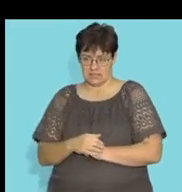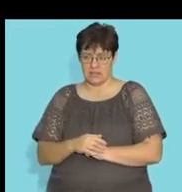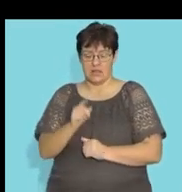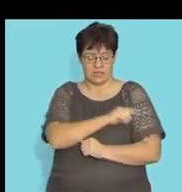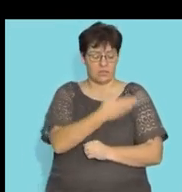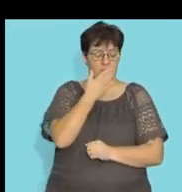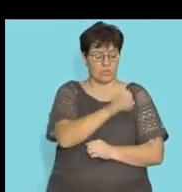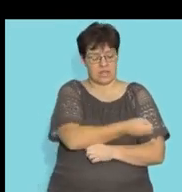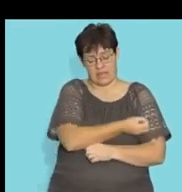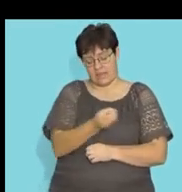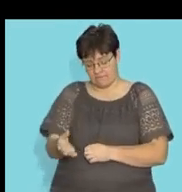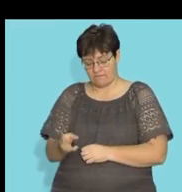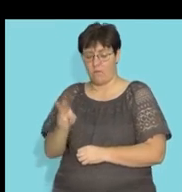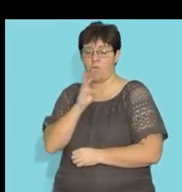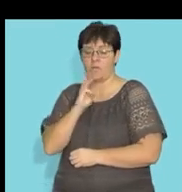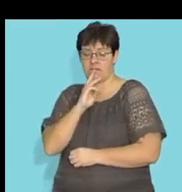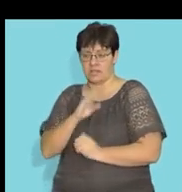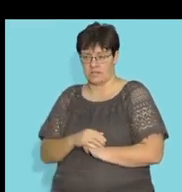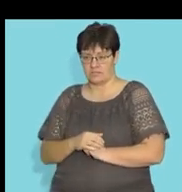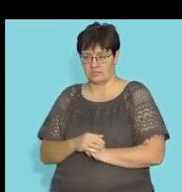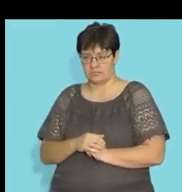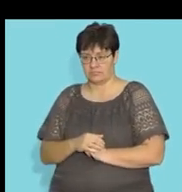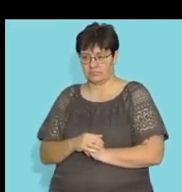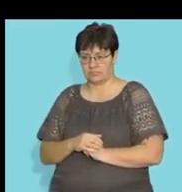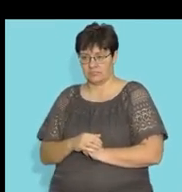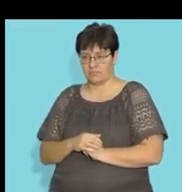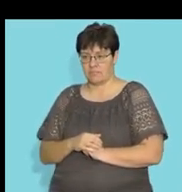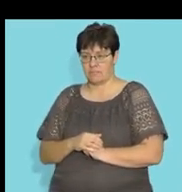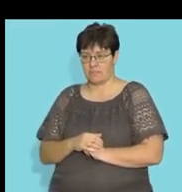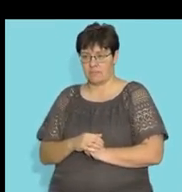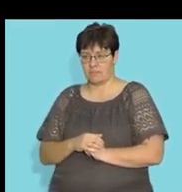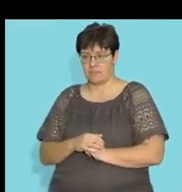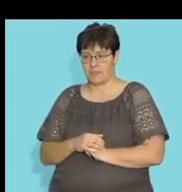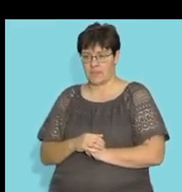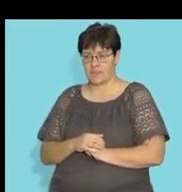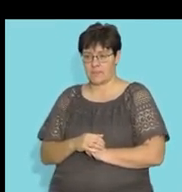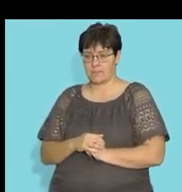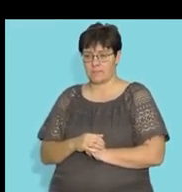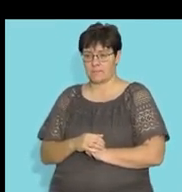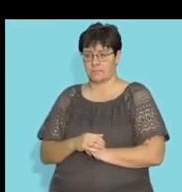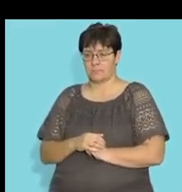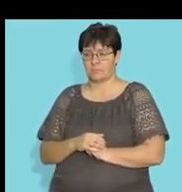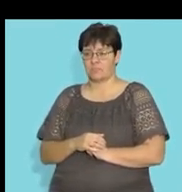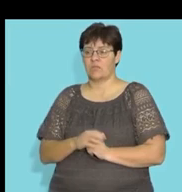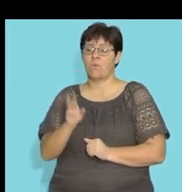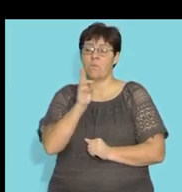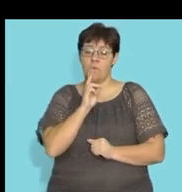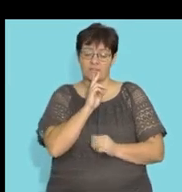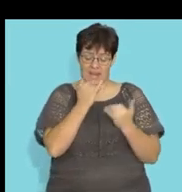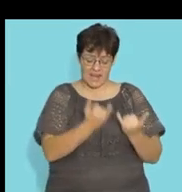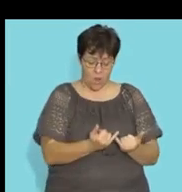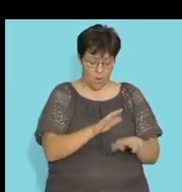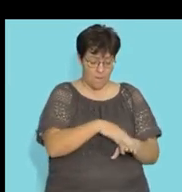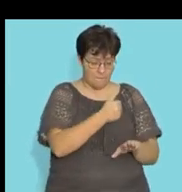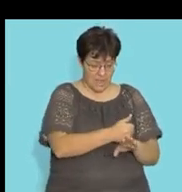acid donates this proton to water. The proton is donated to the water. The